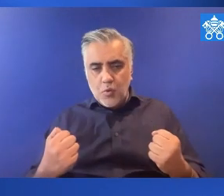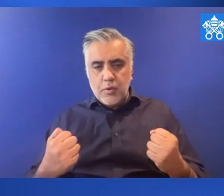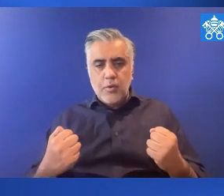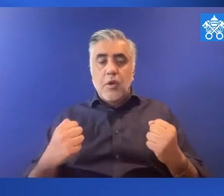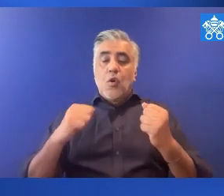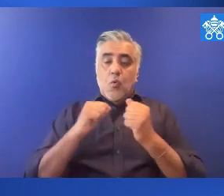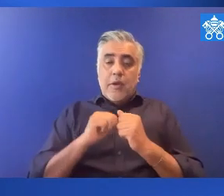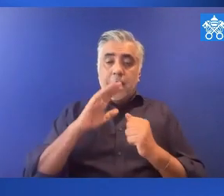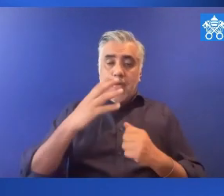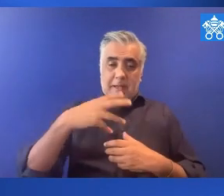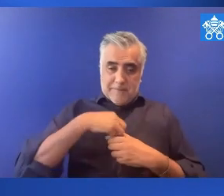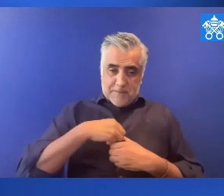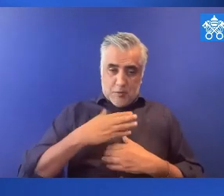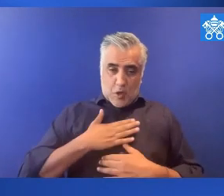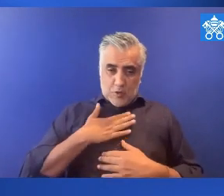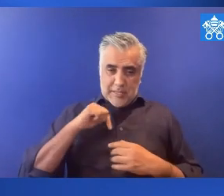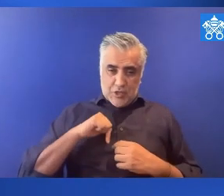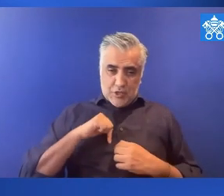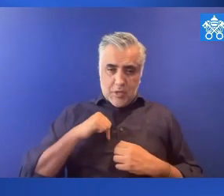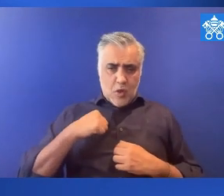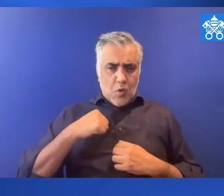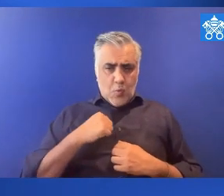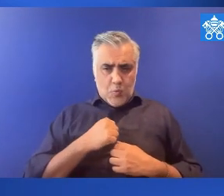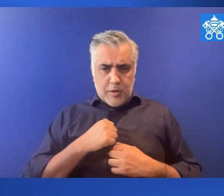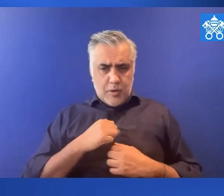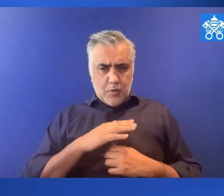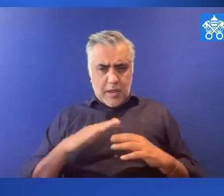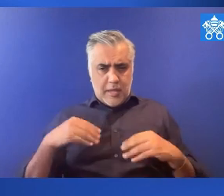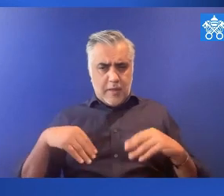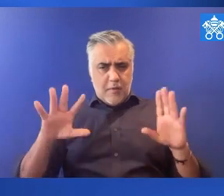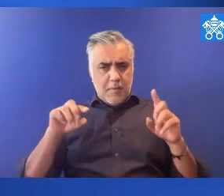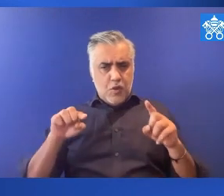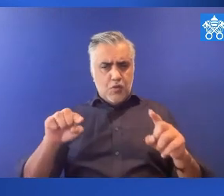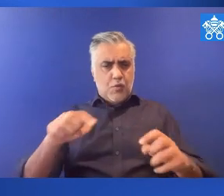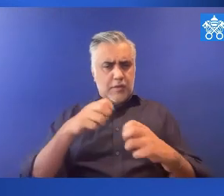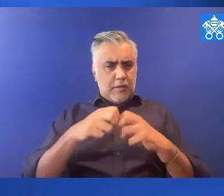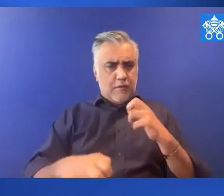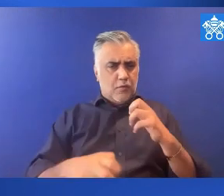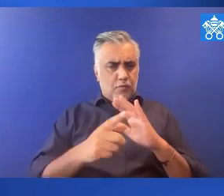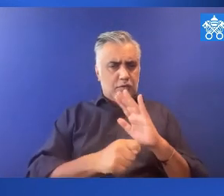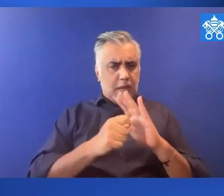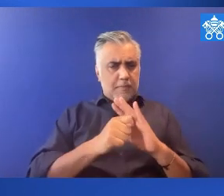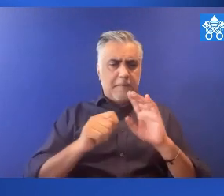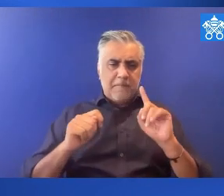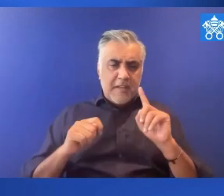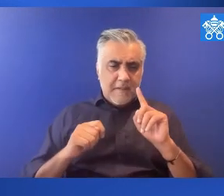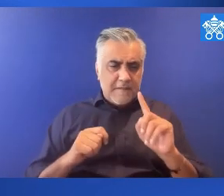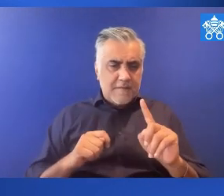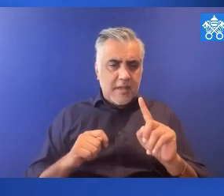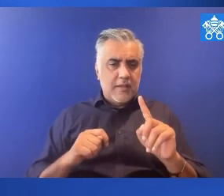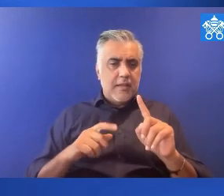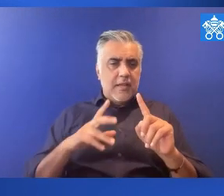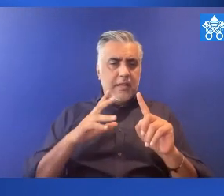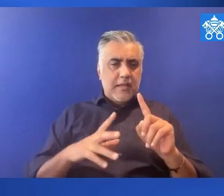welcome, loved, restored. With this consolation, we do not give up in the face of